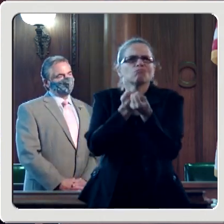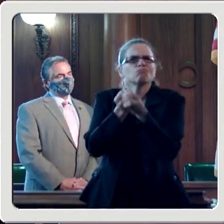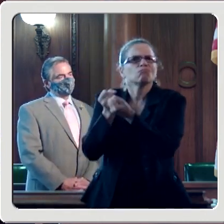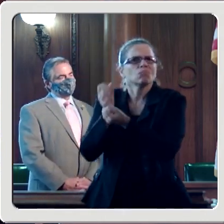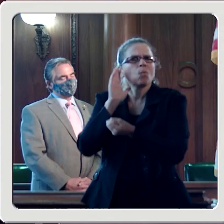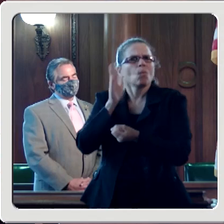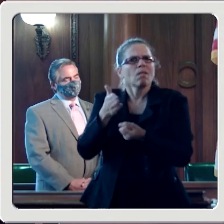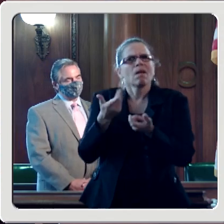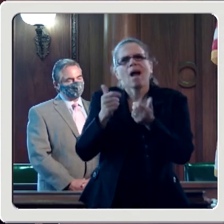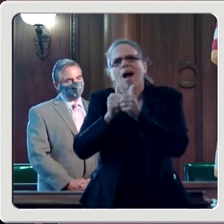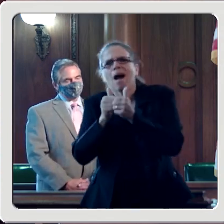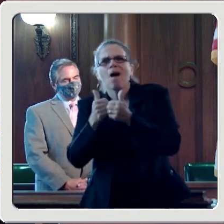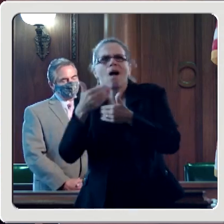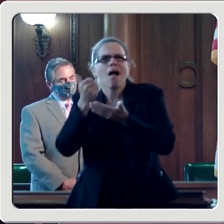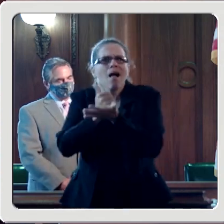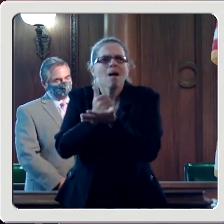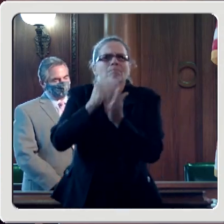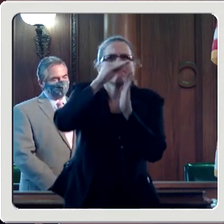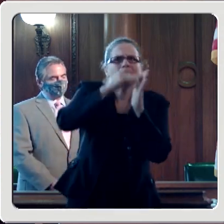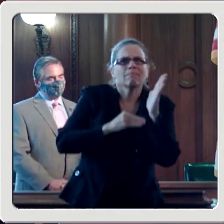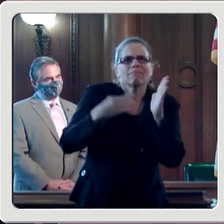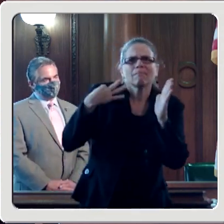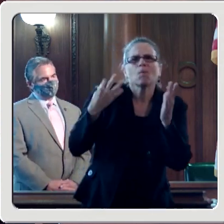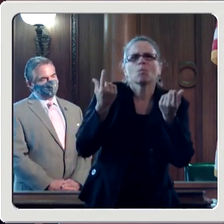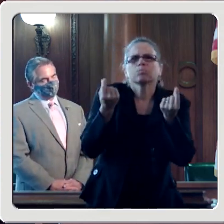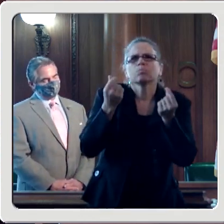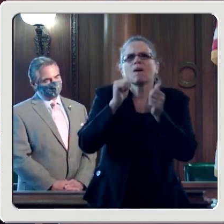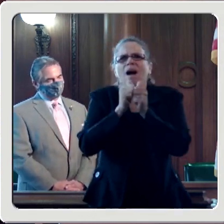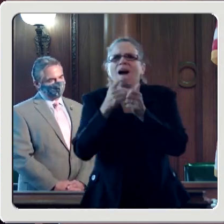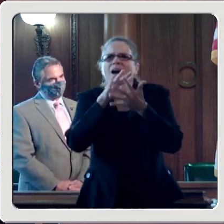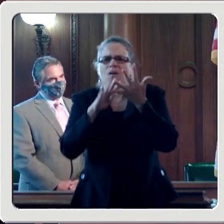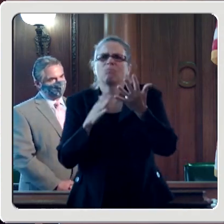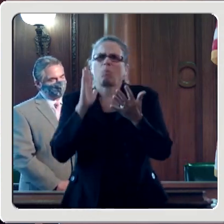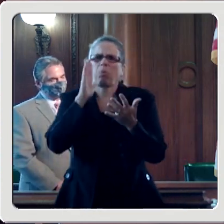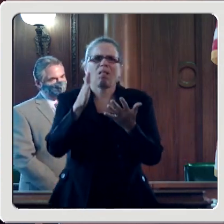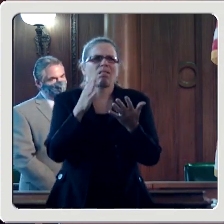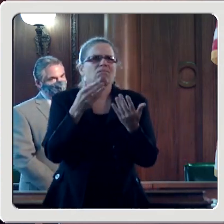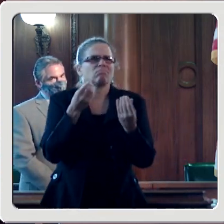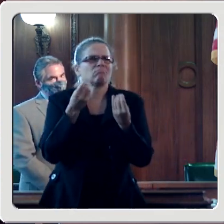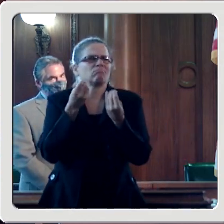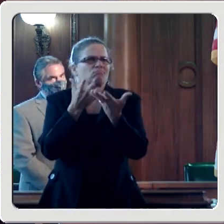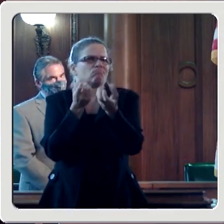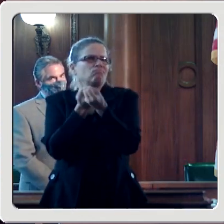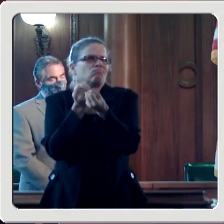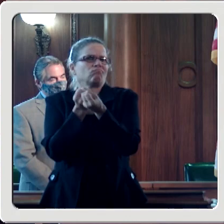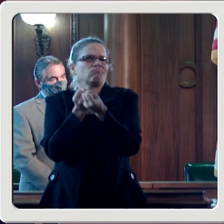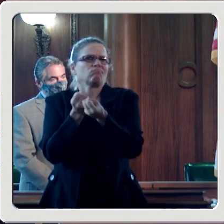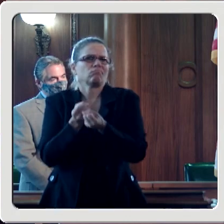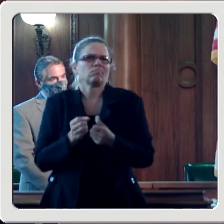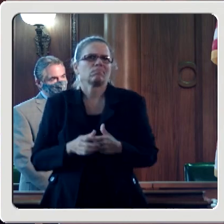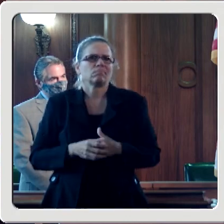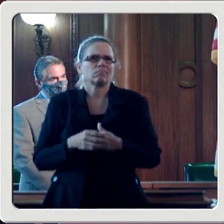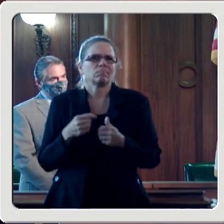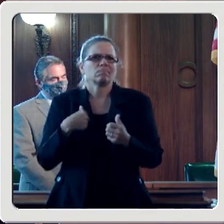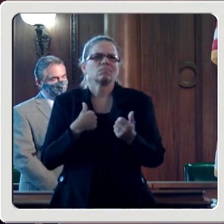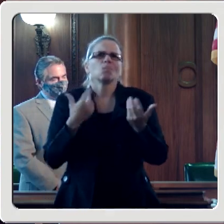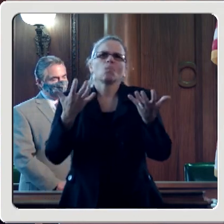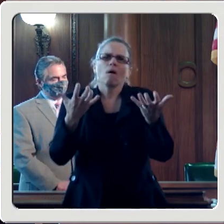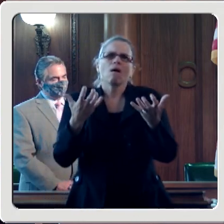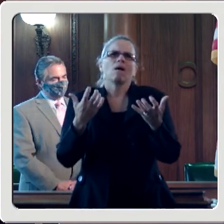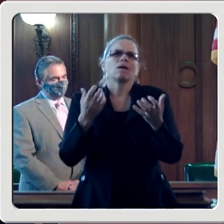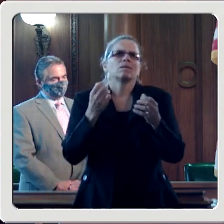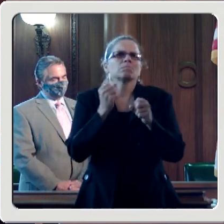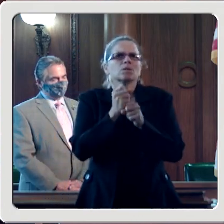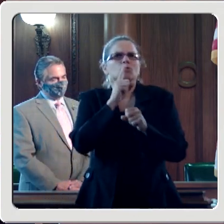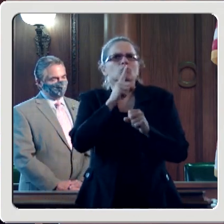to you in terms of programming that's out there. And again, we want to have as open communication with the